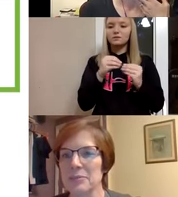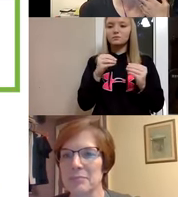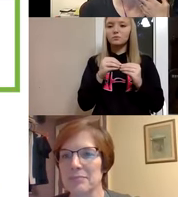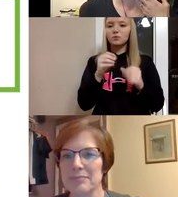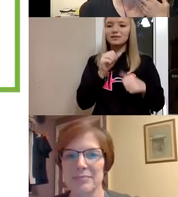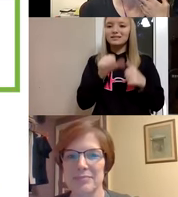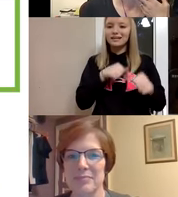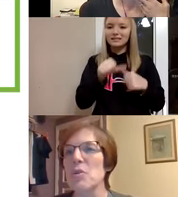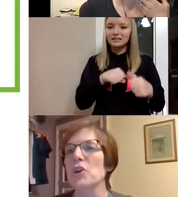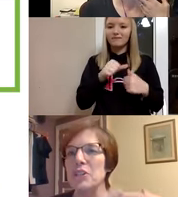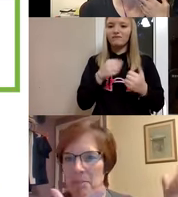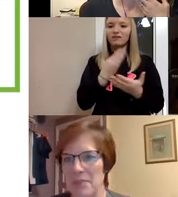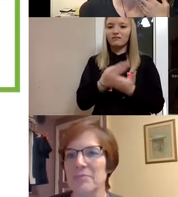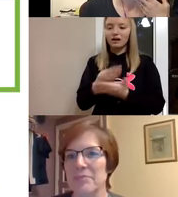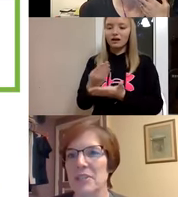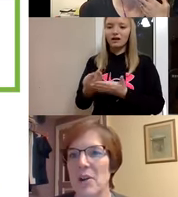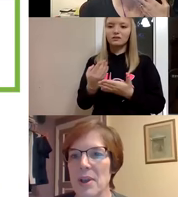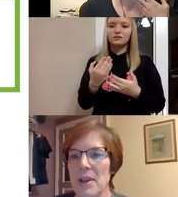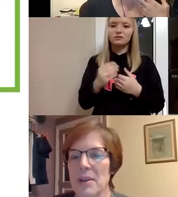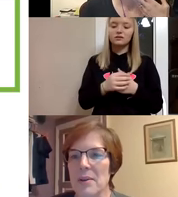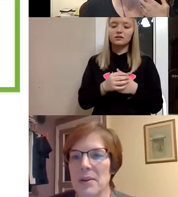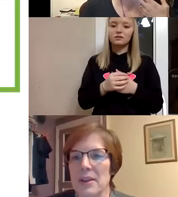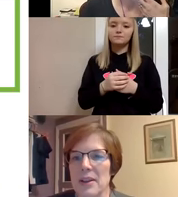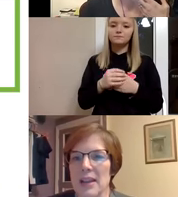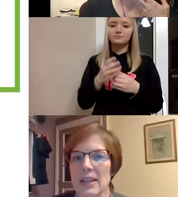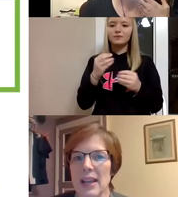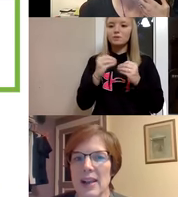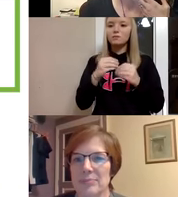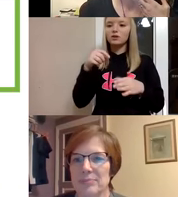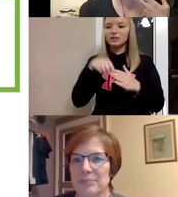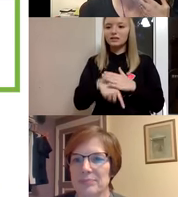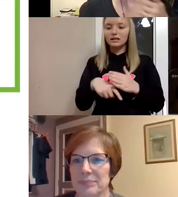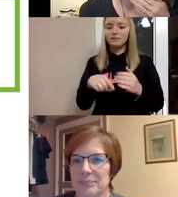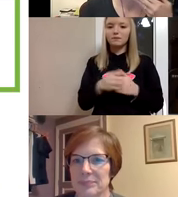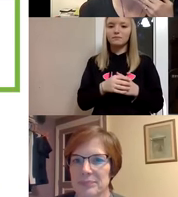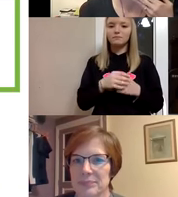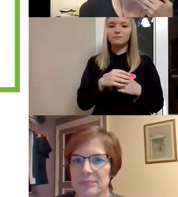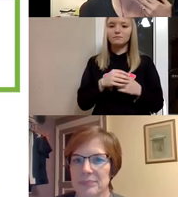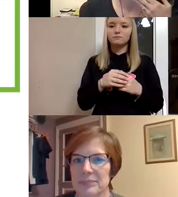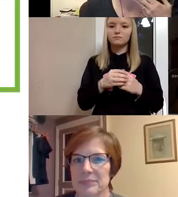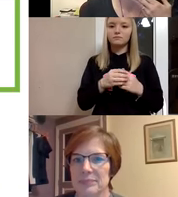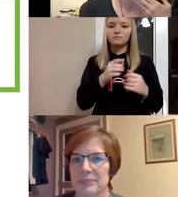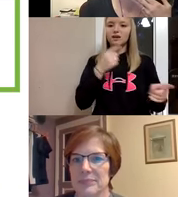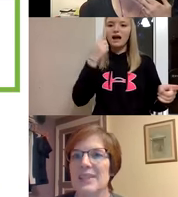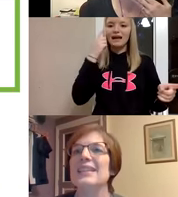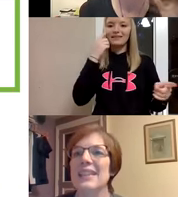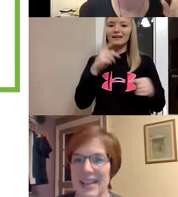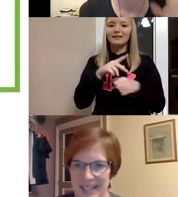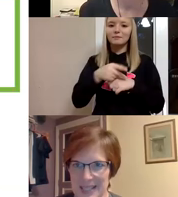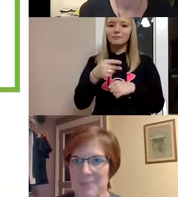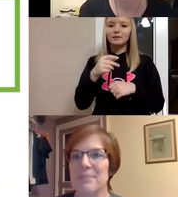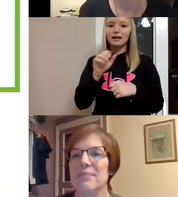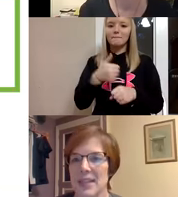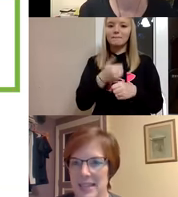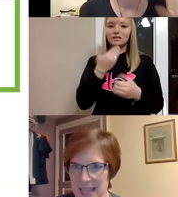and more in depth. So yeah. I think anyhow, the plant-based wellness one is like the Cliff Notes version. It's still yes.